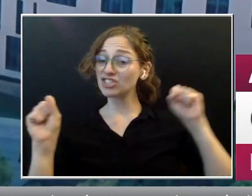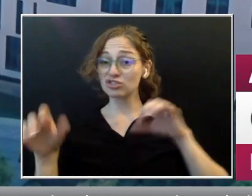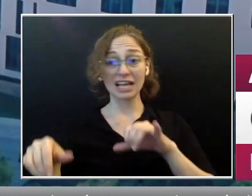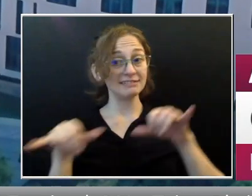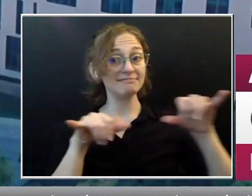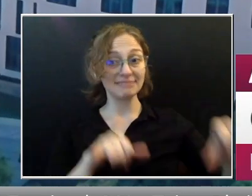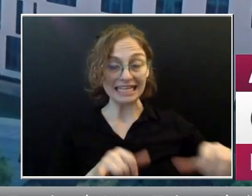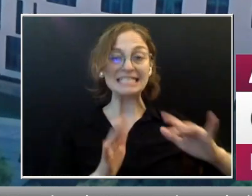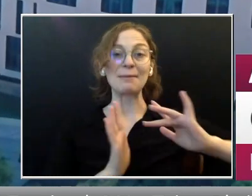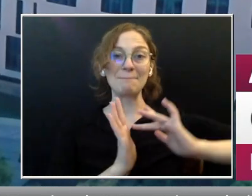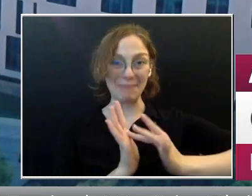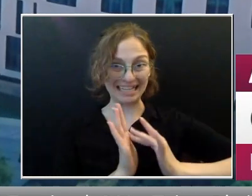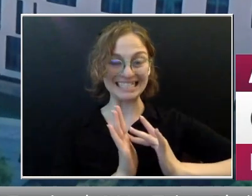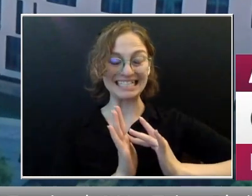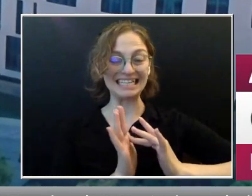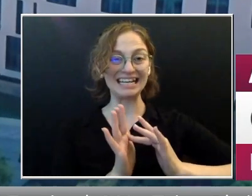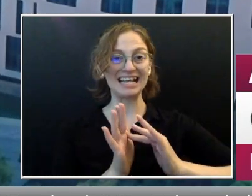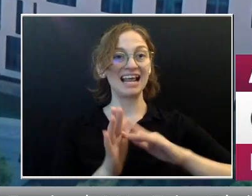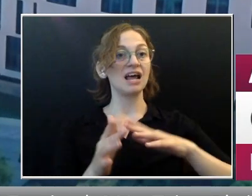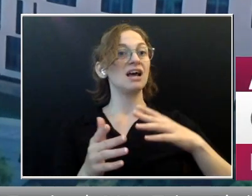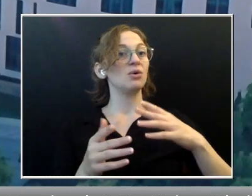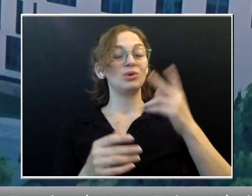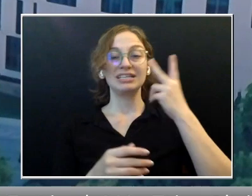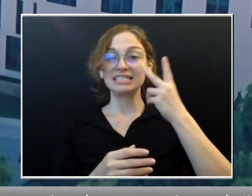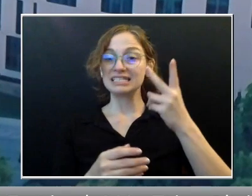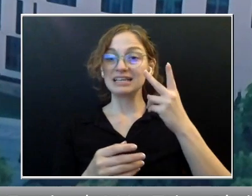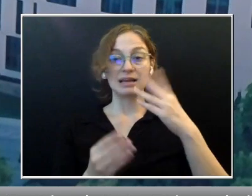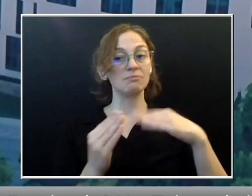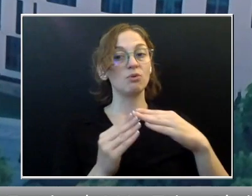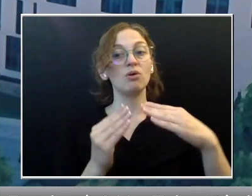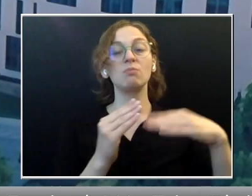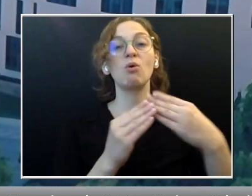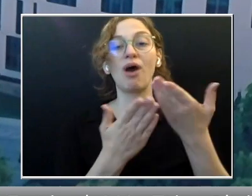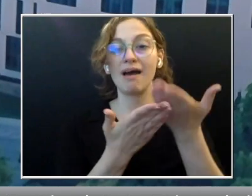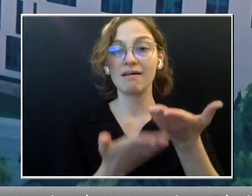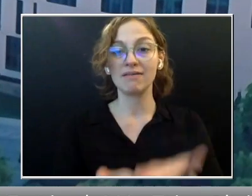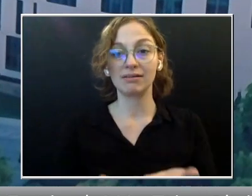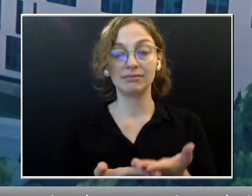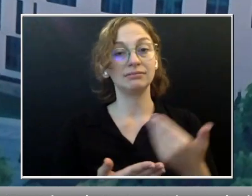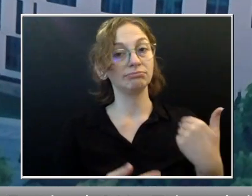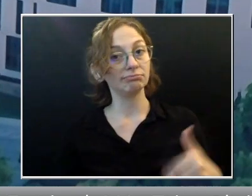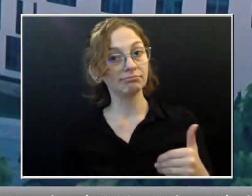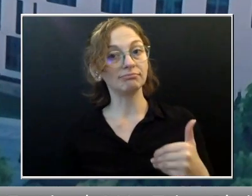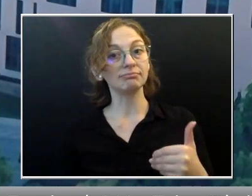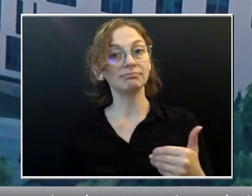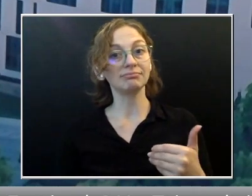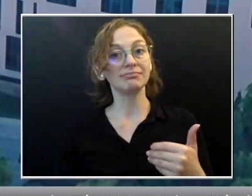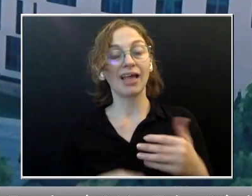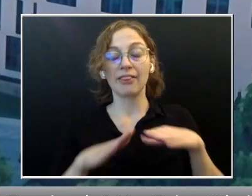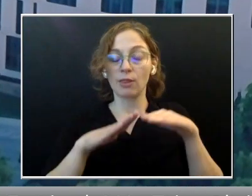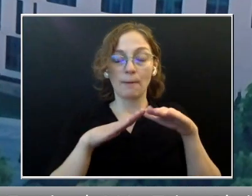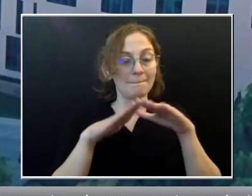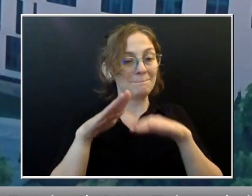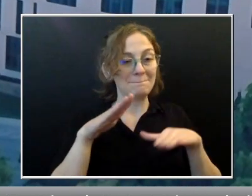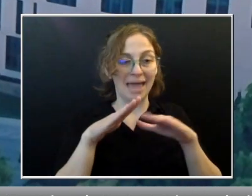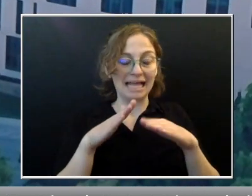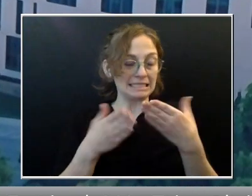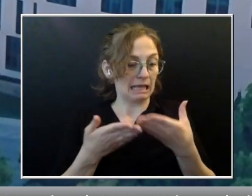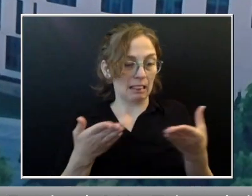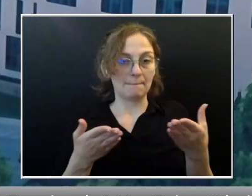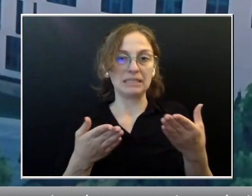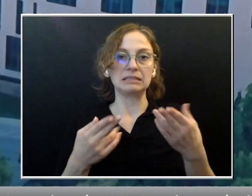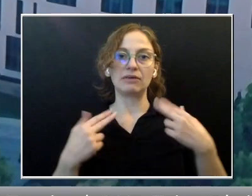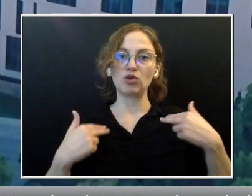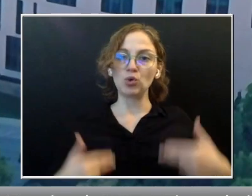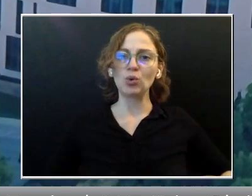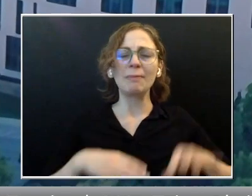does is increasingly powerful, that there are basic elements of human function beyond just